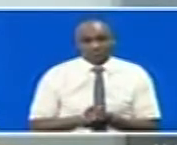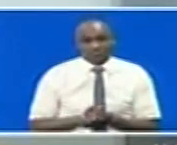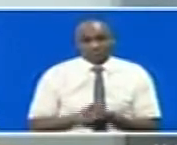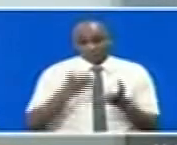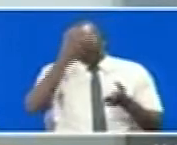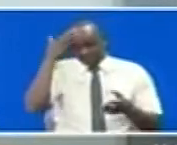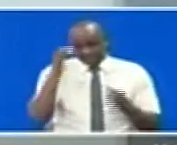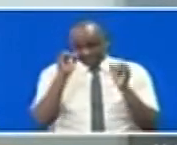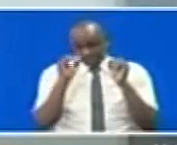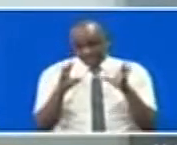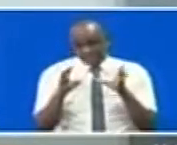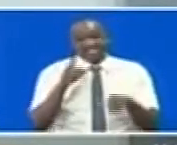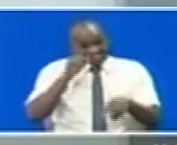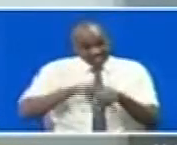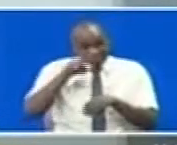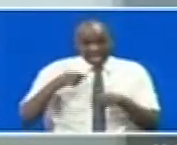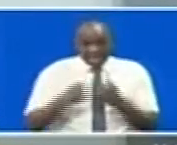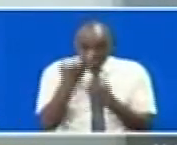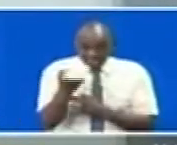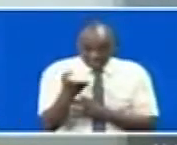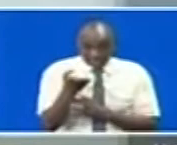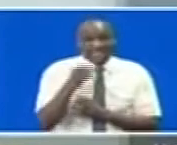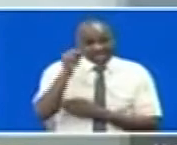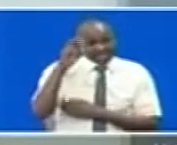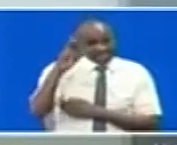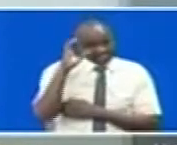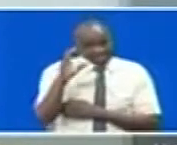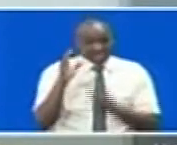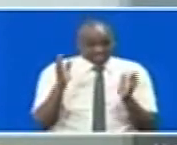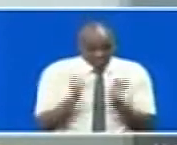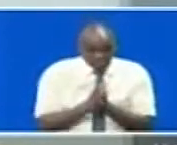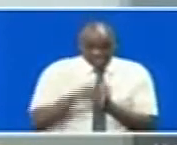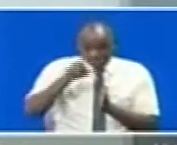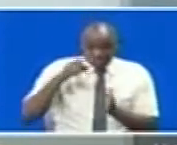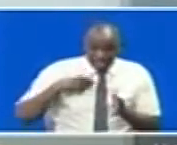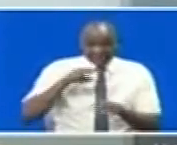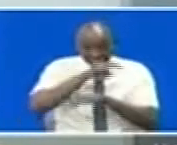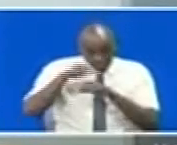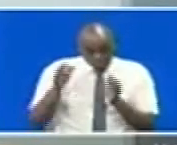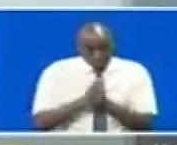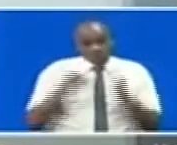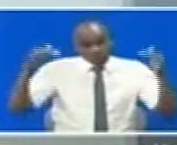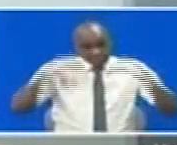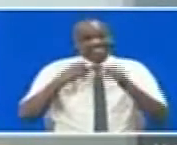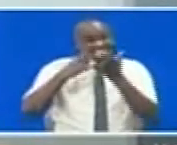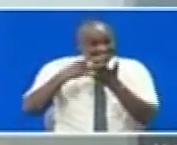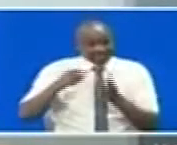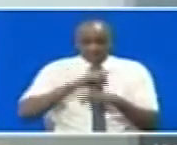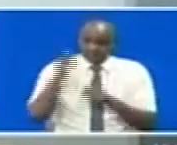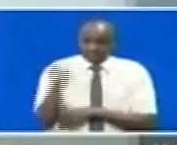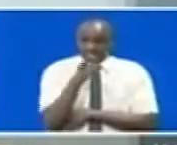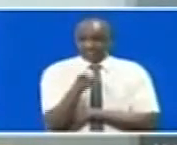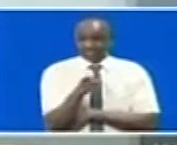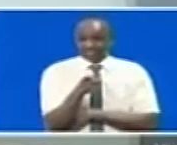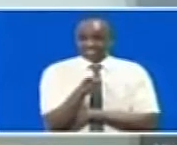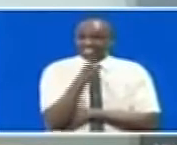Lest we forget, immediately after that speech, the SRC embarked on a national conference discussing the wage bill. So